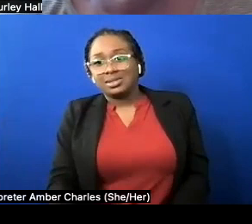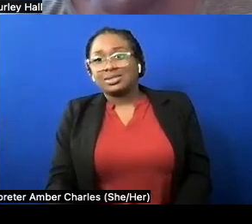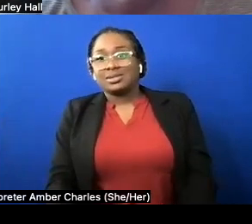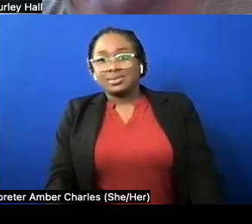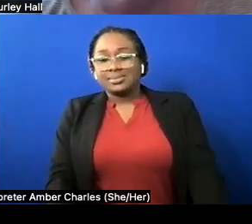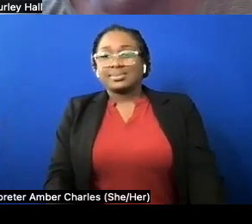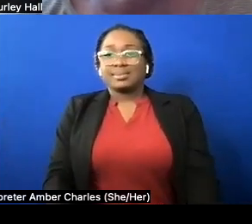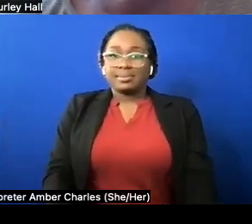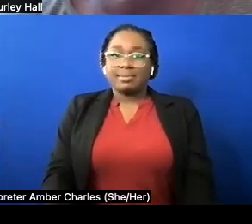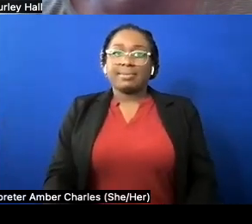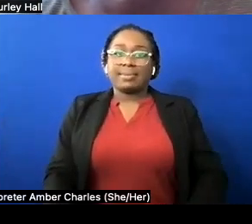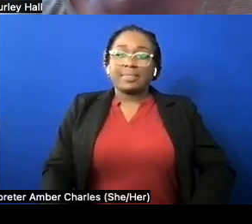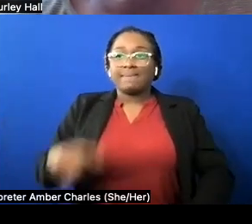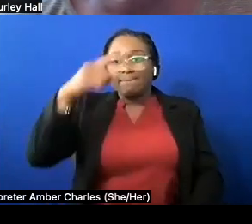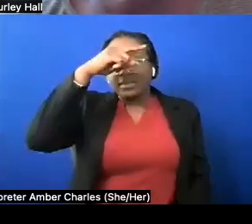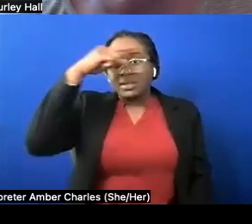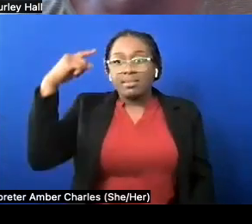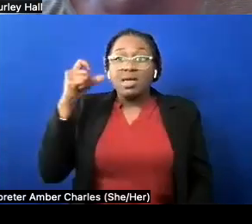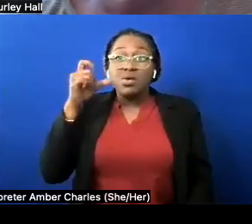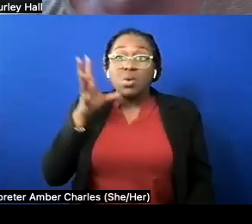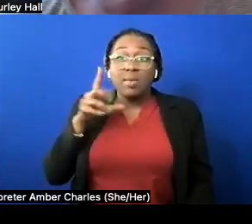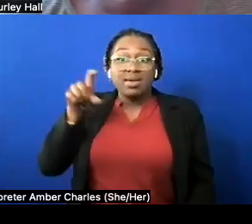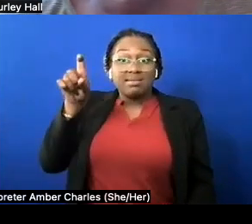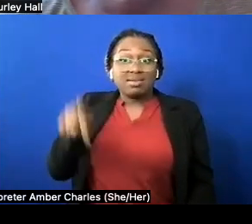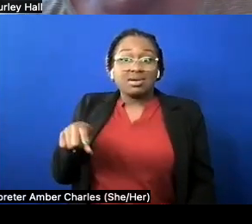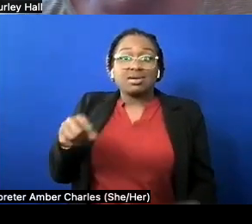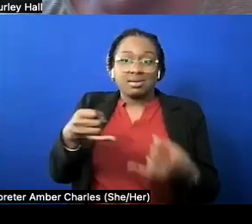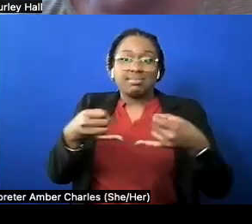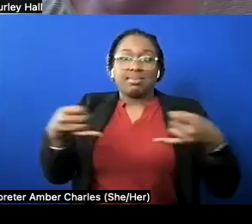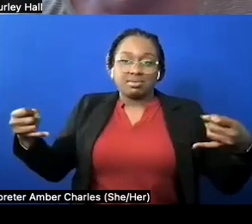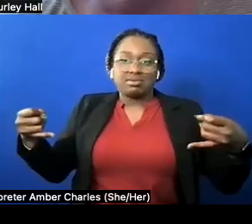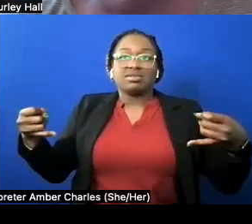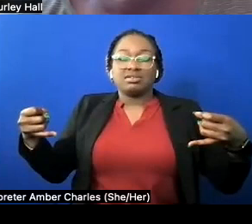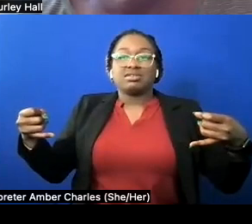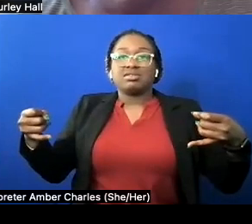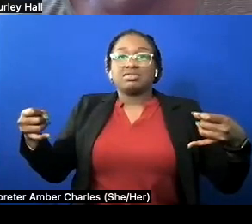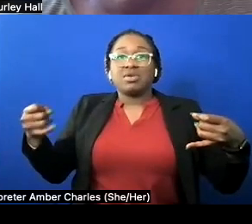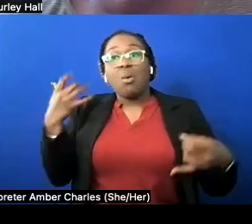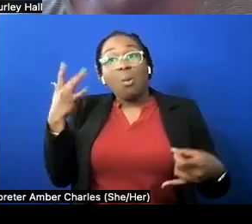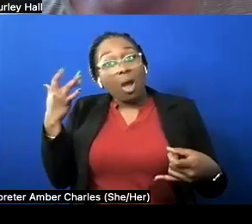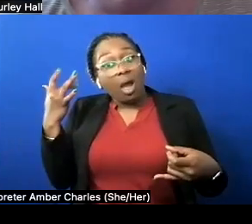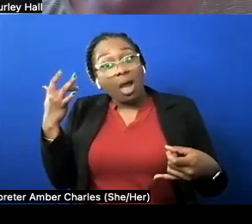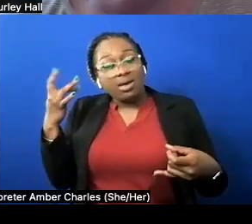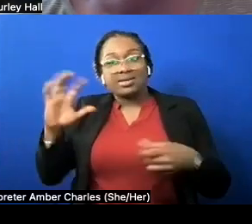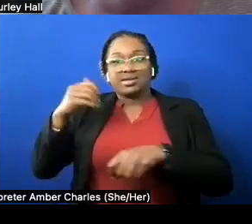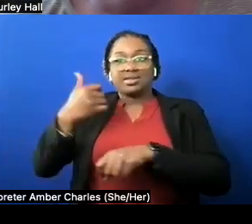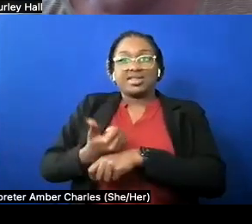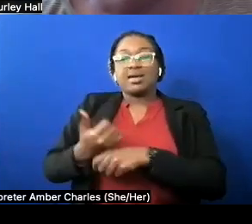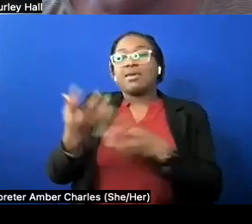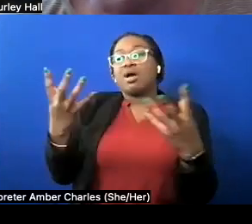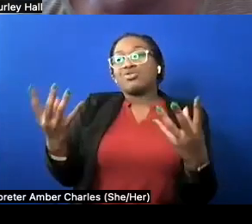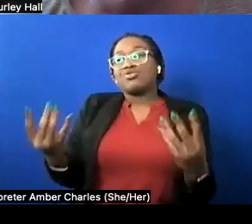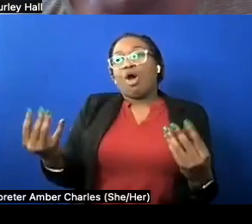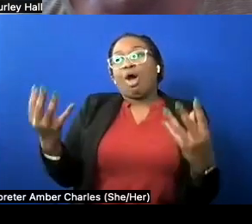the Black women do need boundaries in order to create a soft,